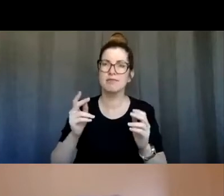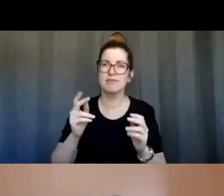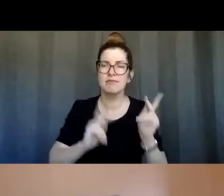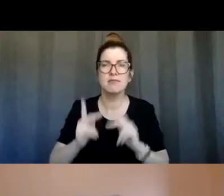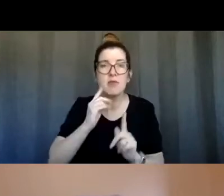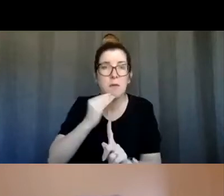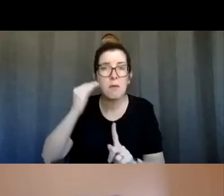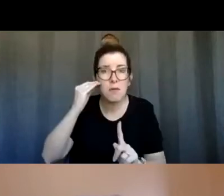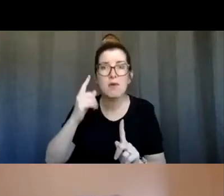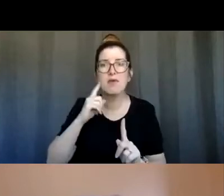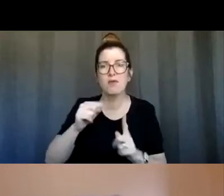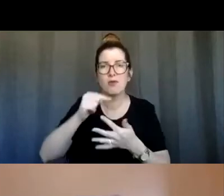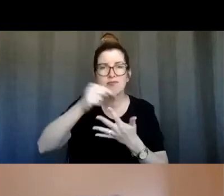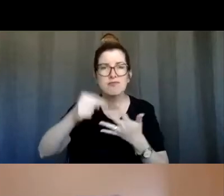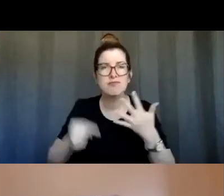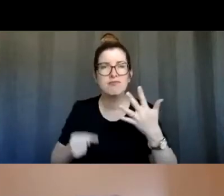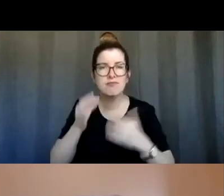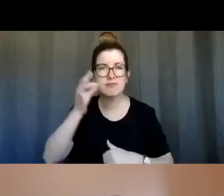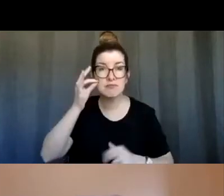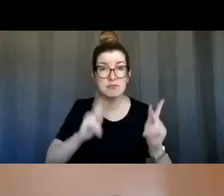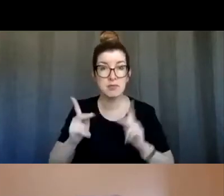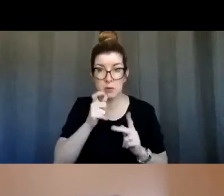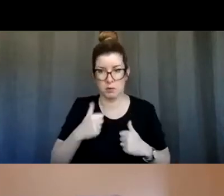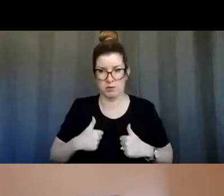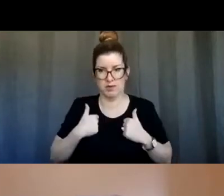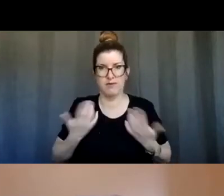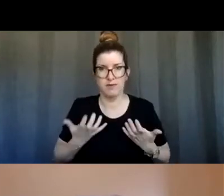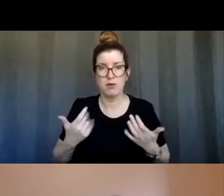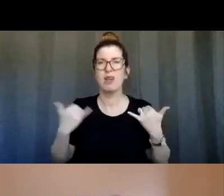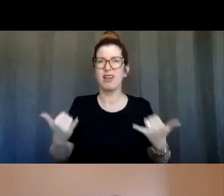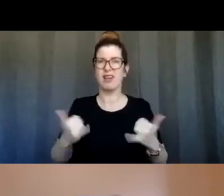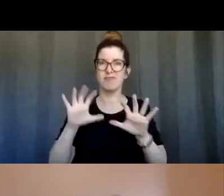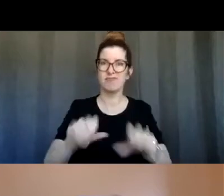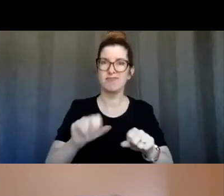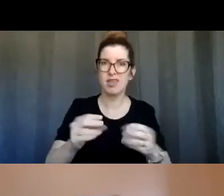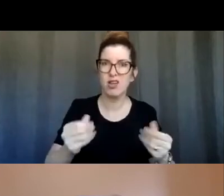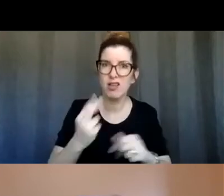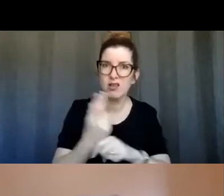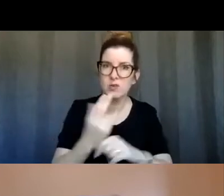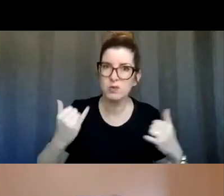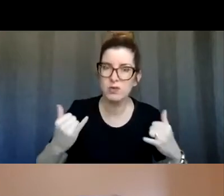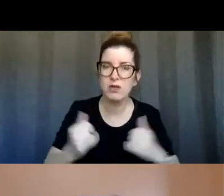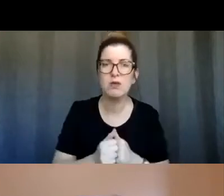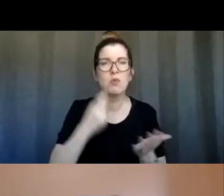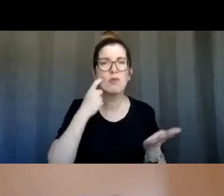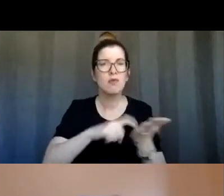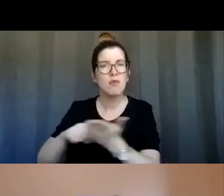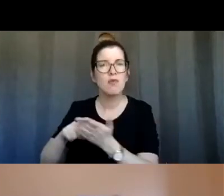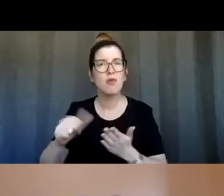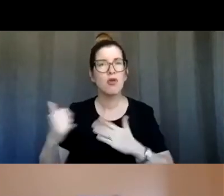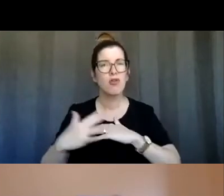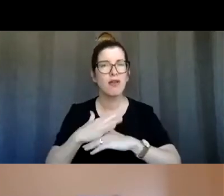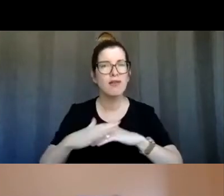Chitimacha, and Choctaw people on which we learn, work, and live today. We also acknowledge other indigenous communities